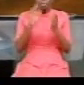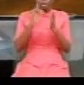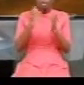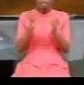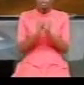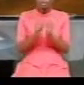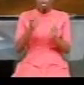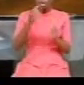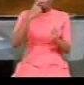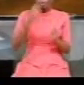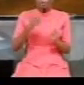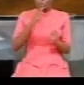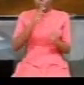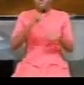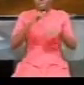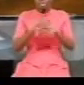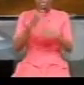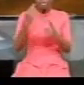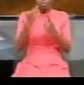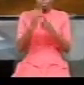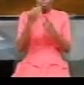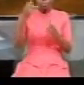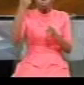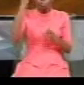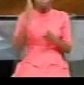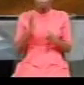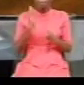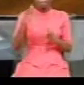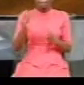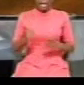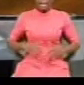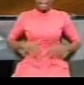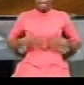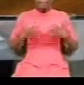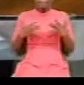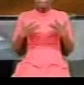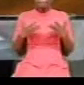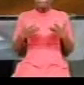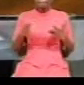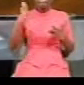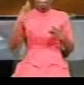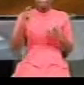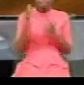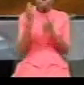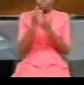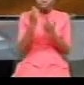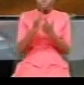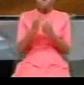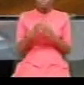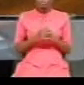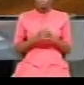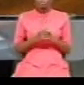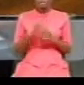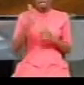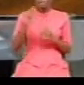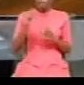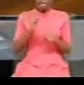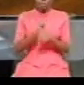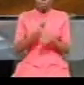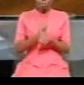Must present the word of God by life, by words, by